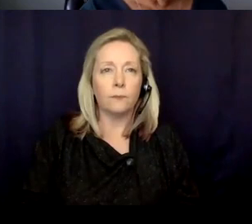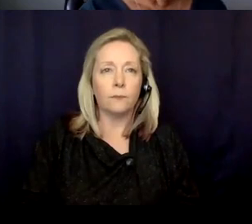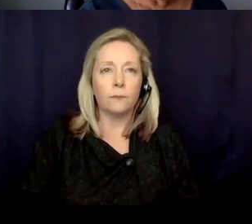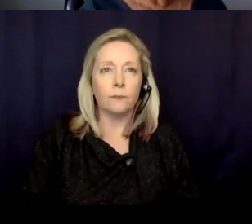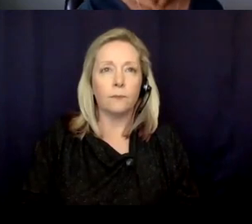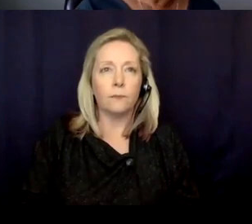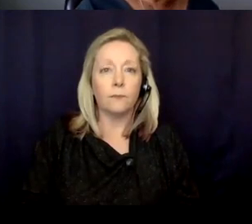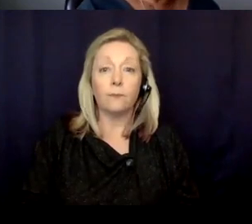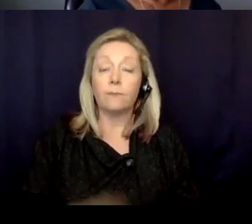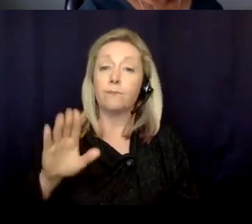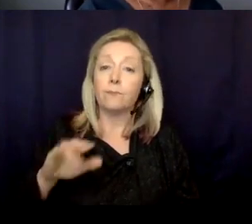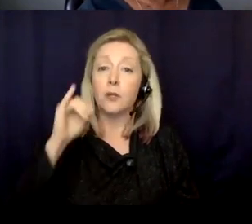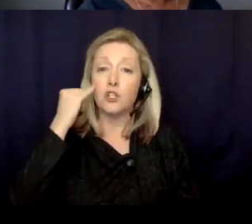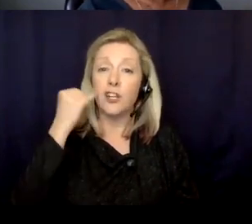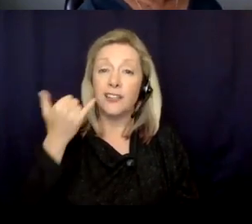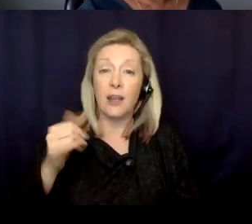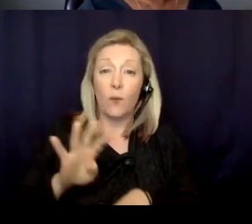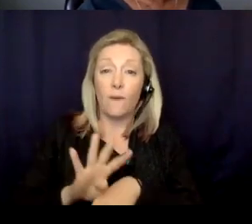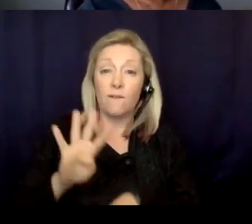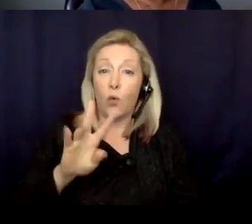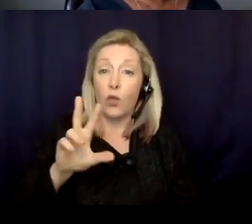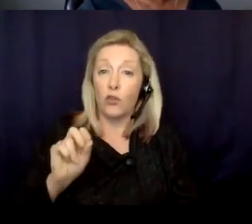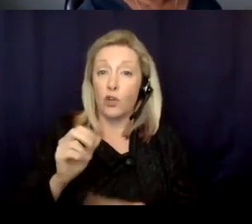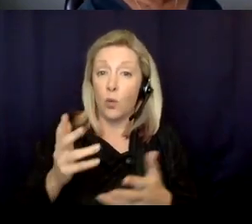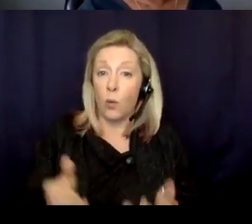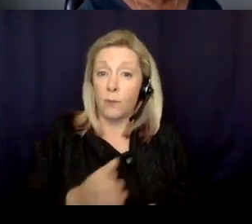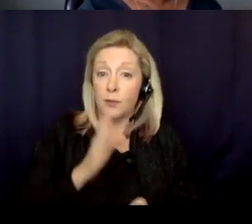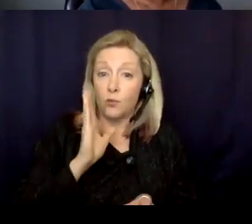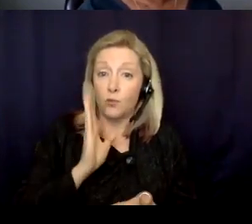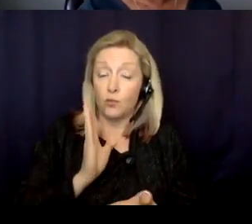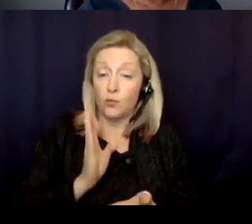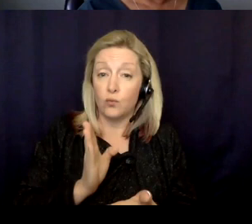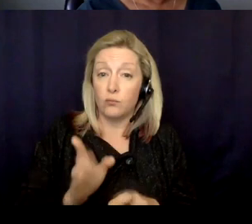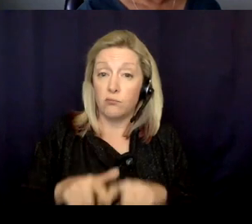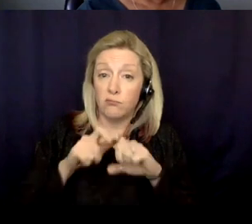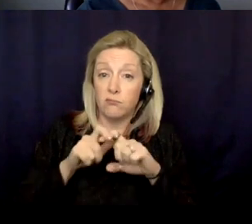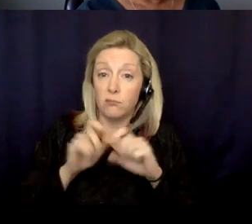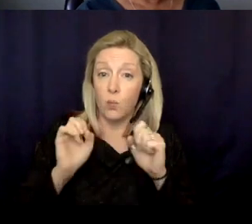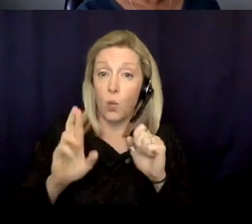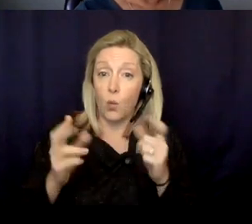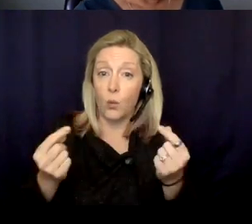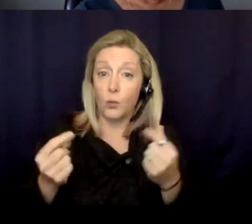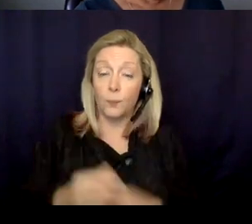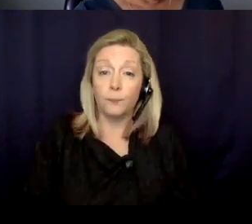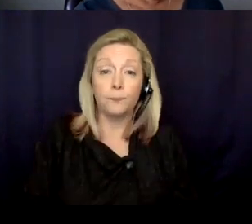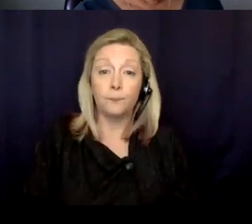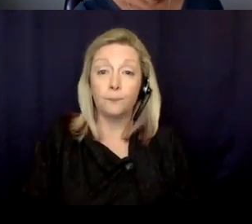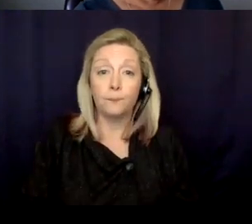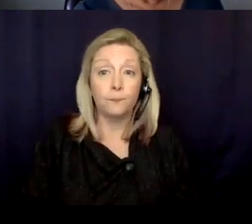Jen, it is 4:30. Do you want me to, what do I do here?